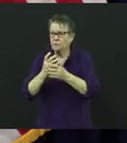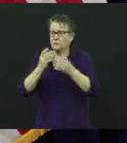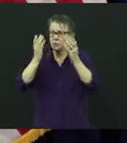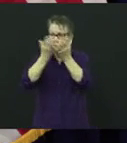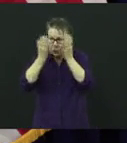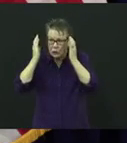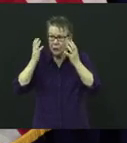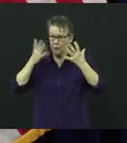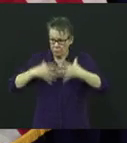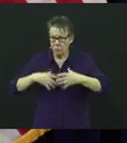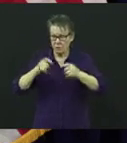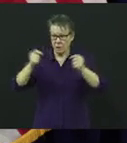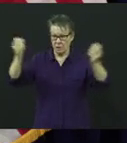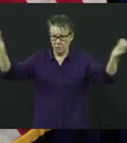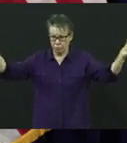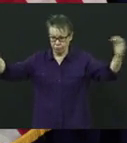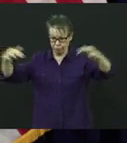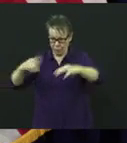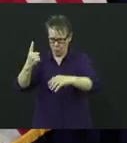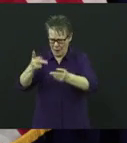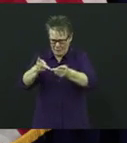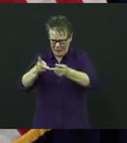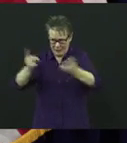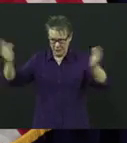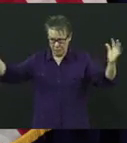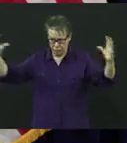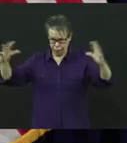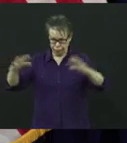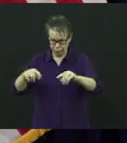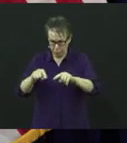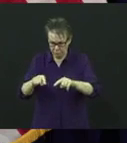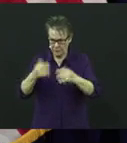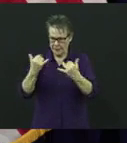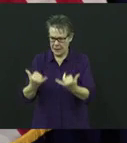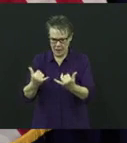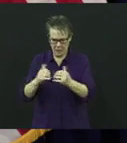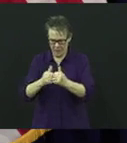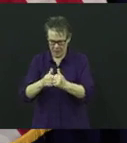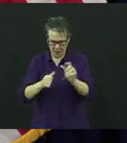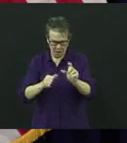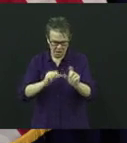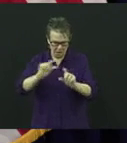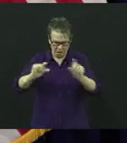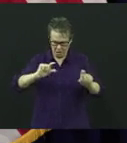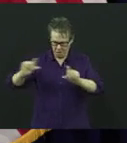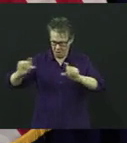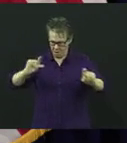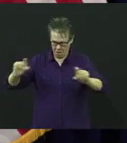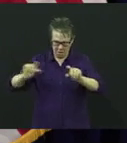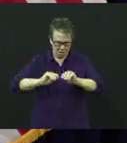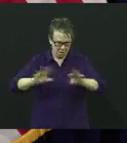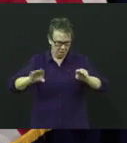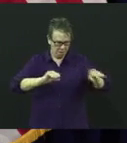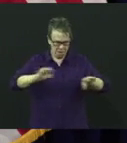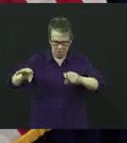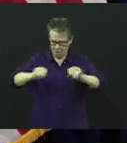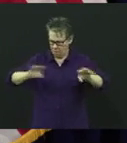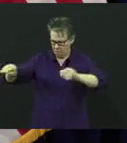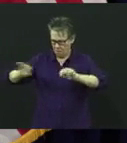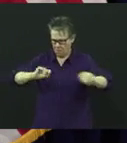organized fashion on the distribution side, and that's making a difference. You good, or you have something? Okay. So thank you all. I want to